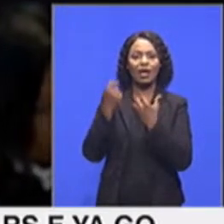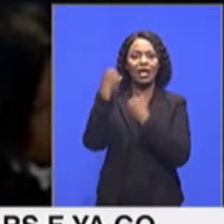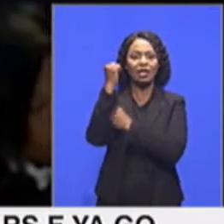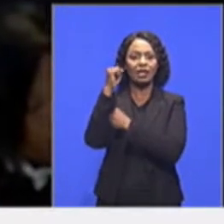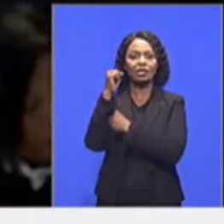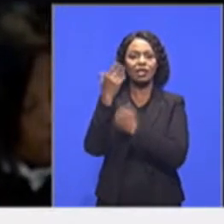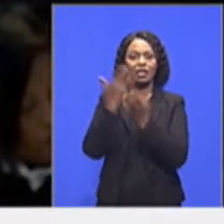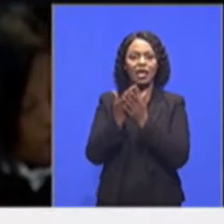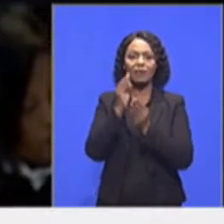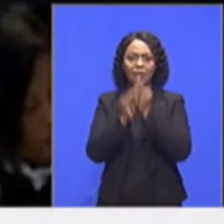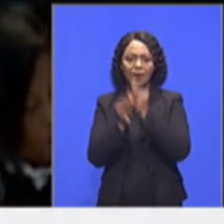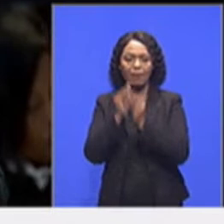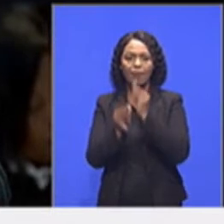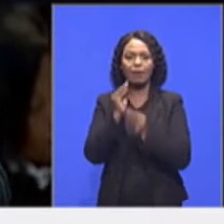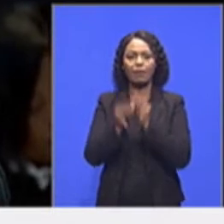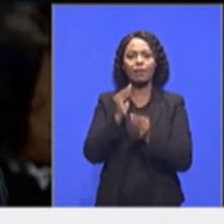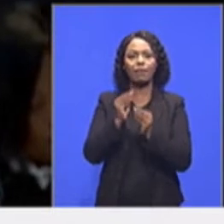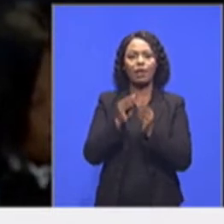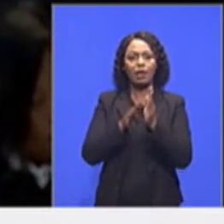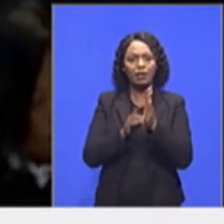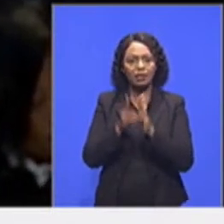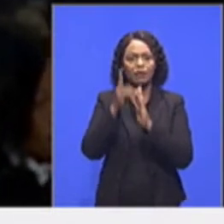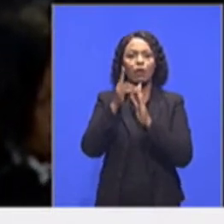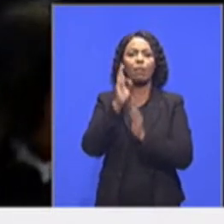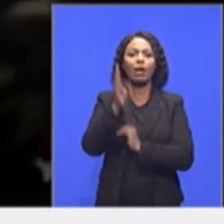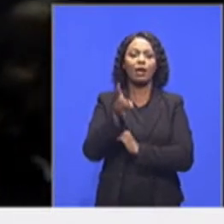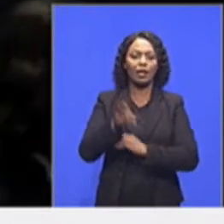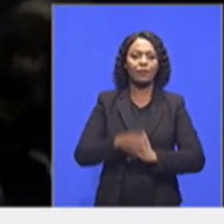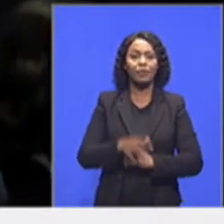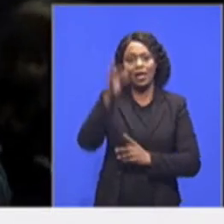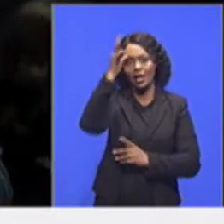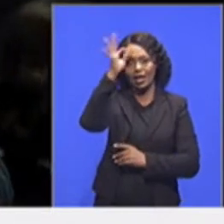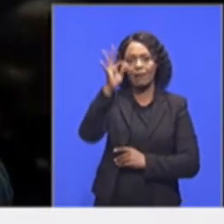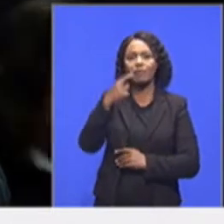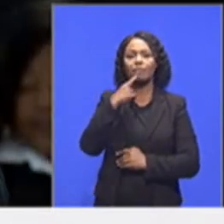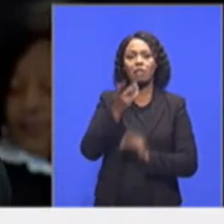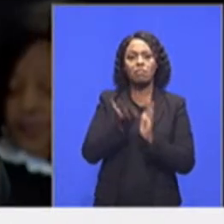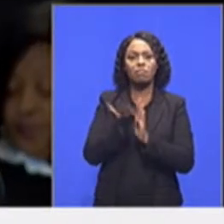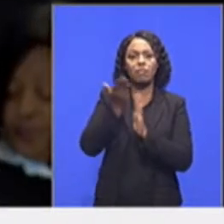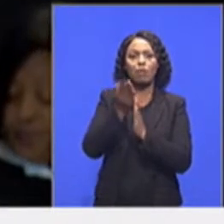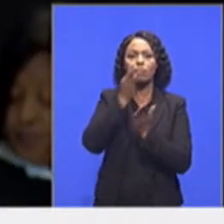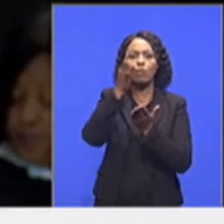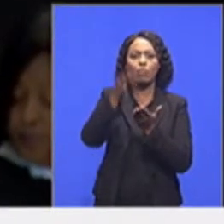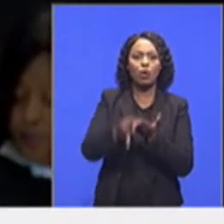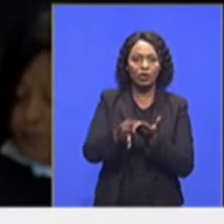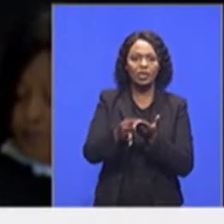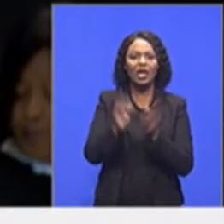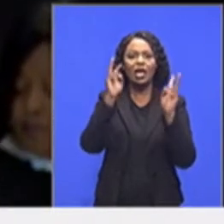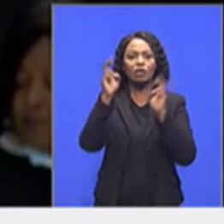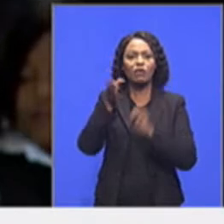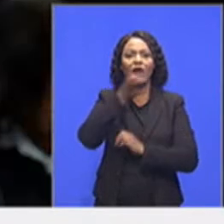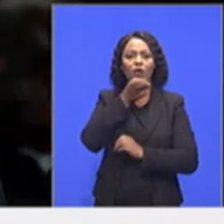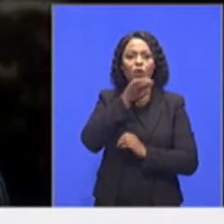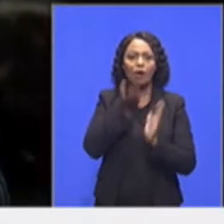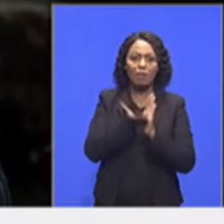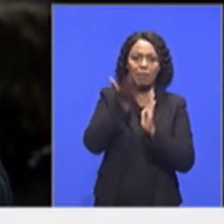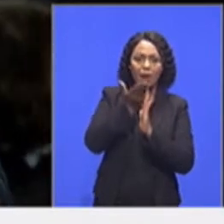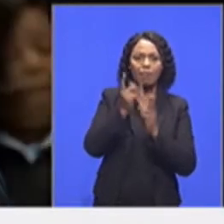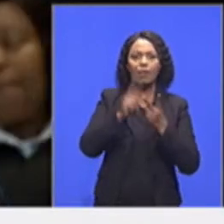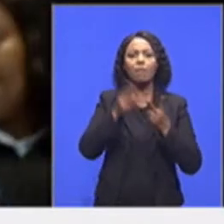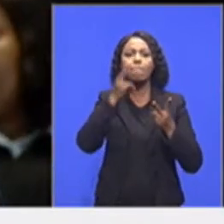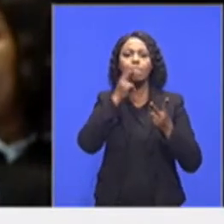restructure, government proposes an increase in the excise duties of alcohol and tobacco